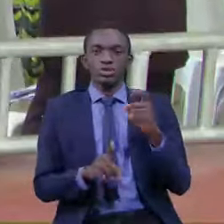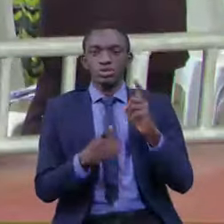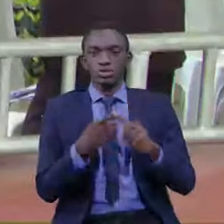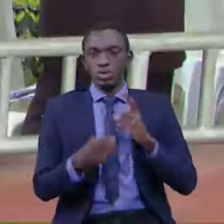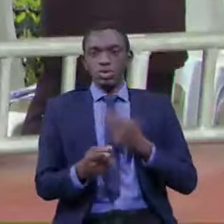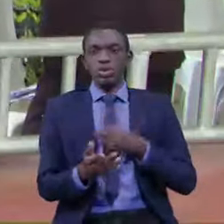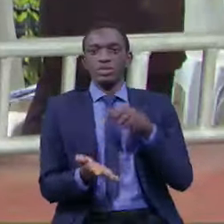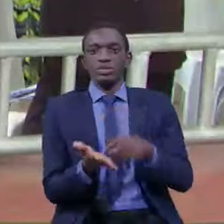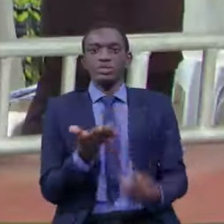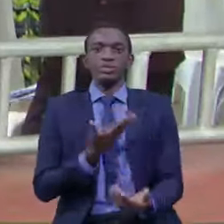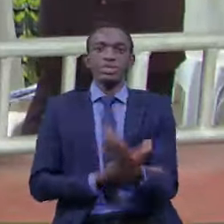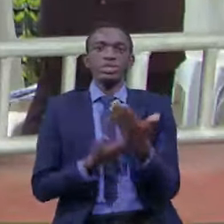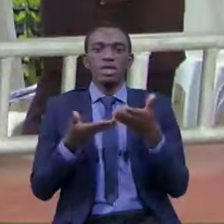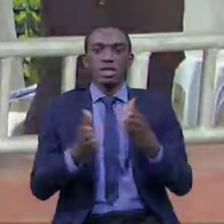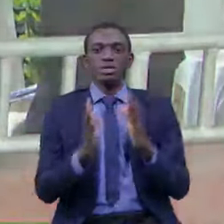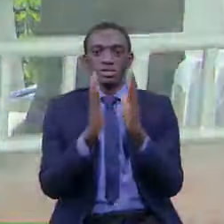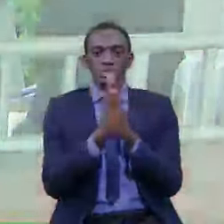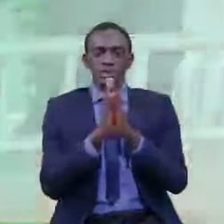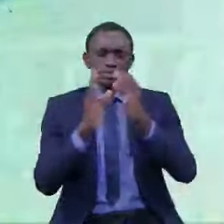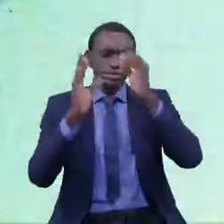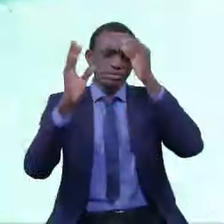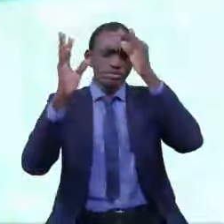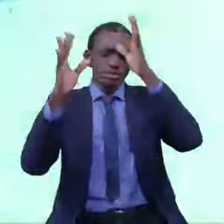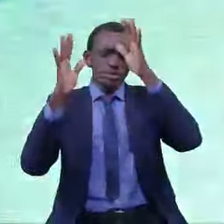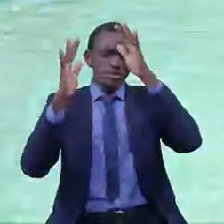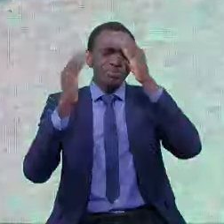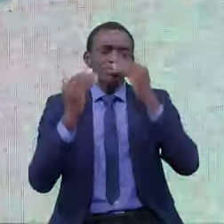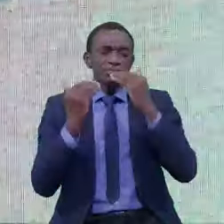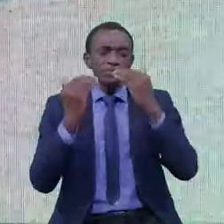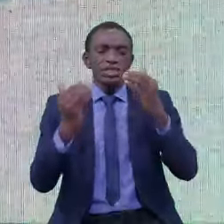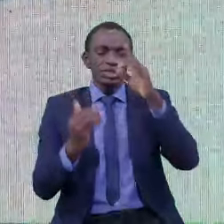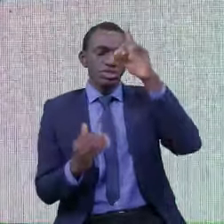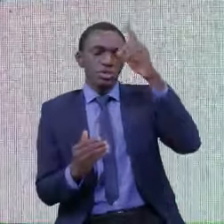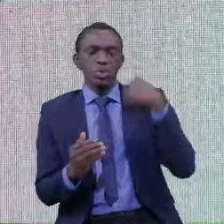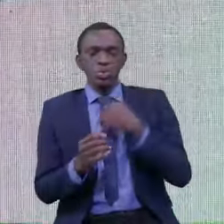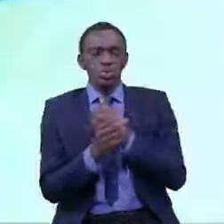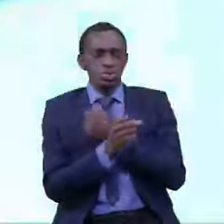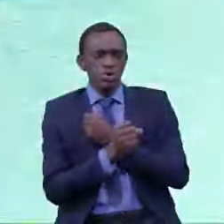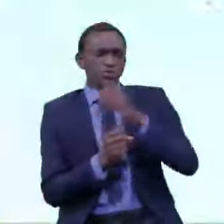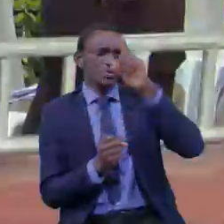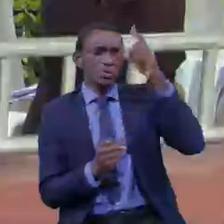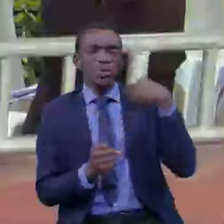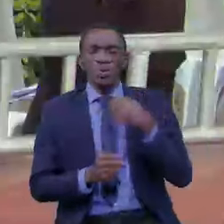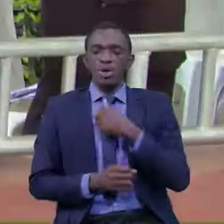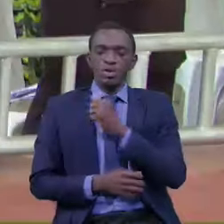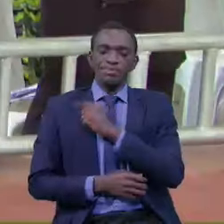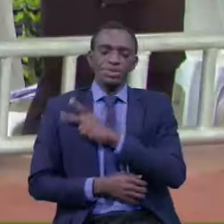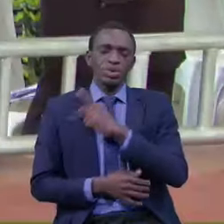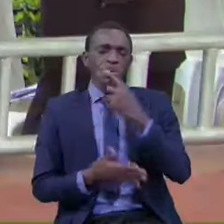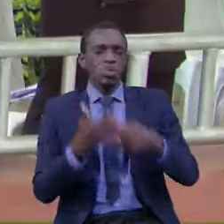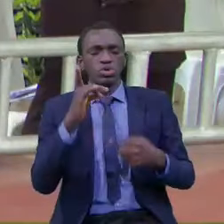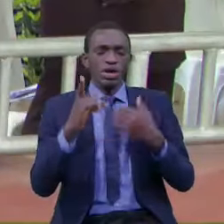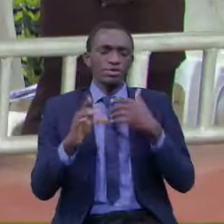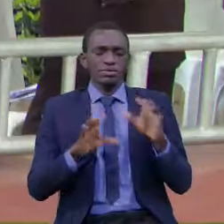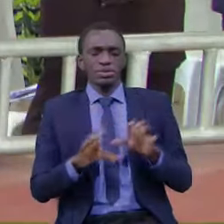Let's pray. Father, well, thank you. We love you. We appreciate what you've done in our lives.